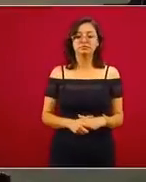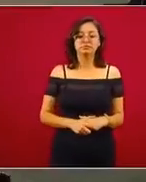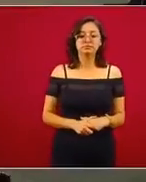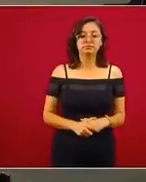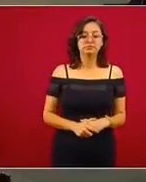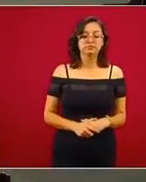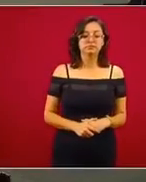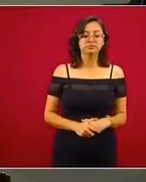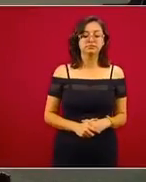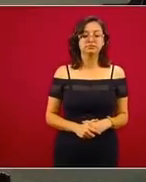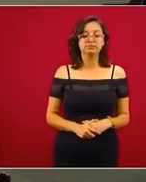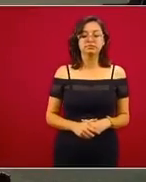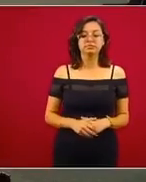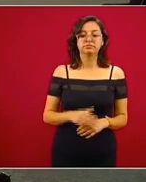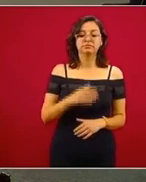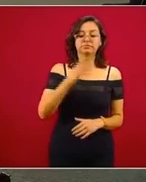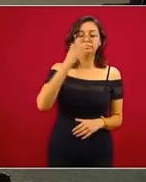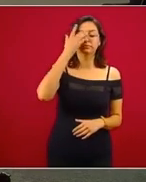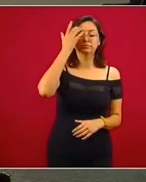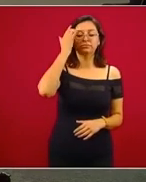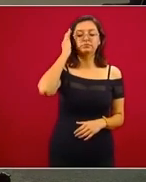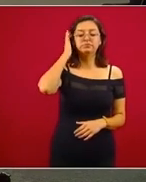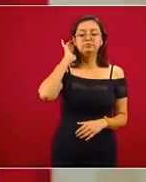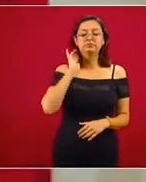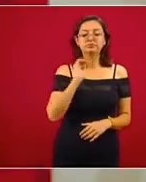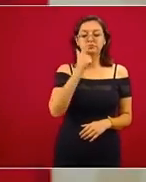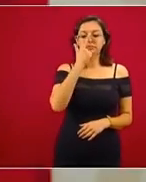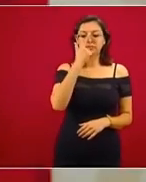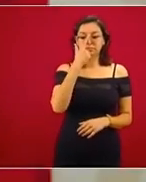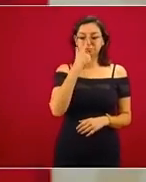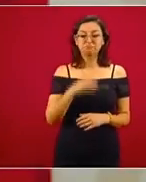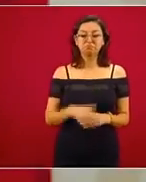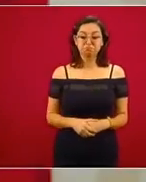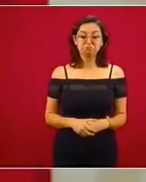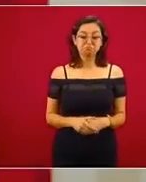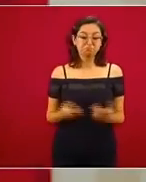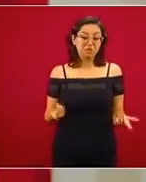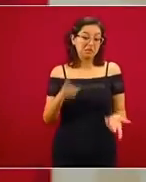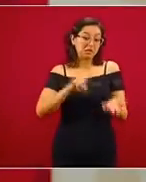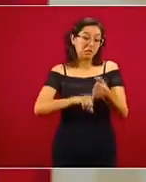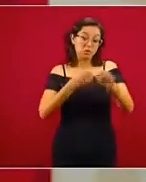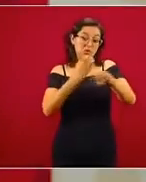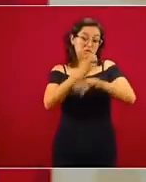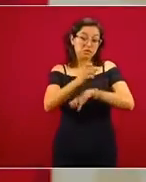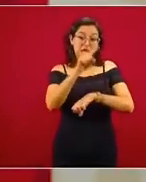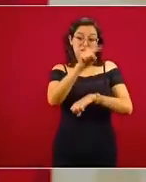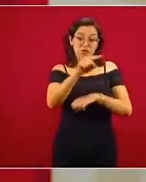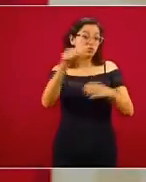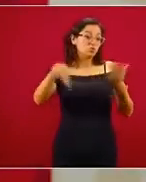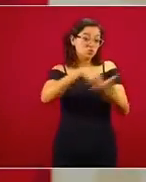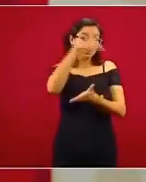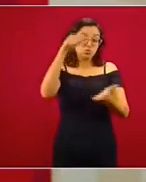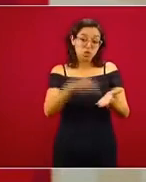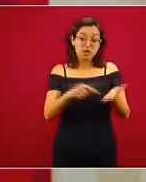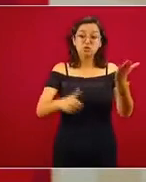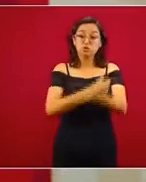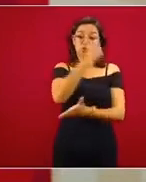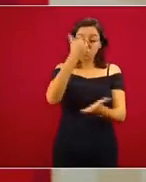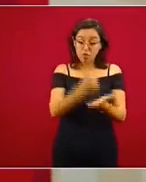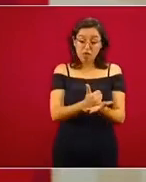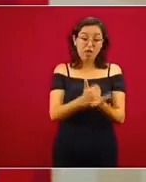be doing, the national or what each health authority should be doing, national health authorities and state authorities. What measures could